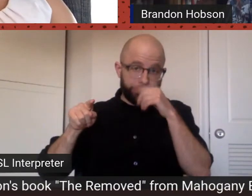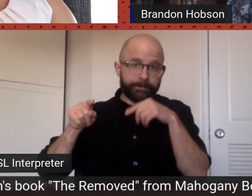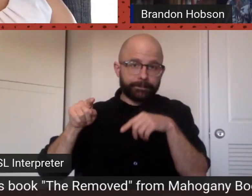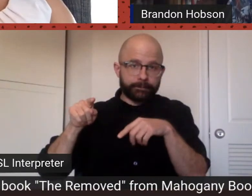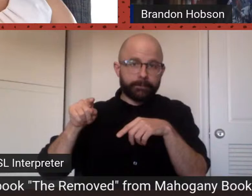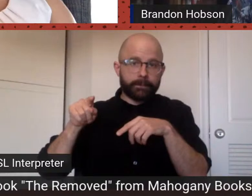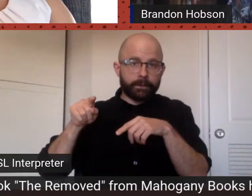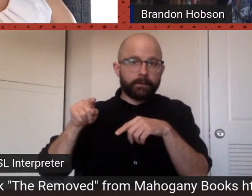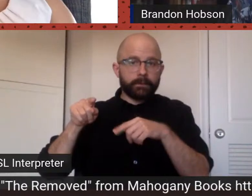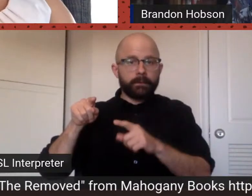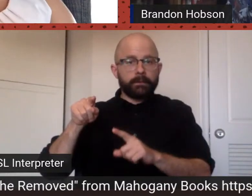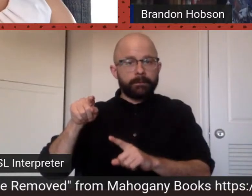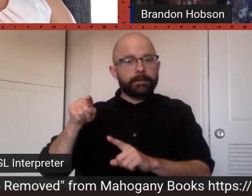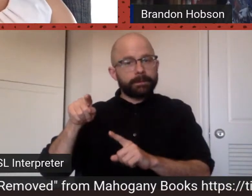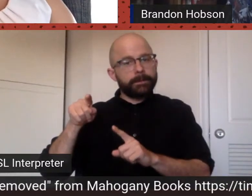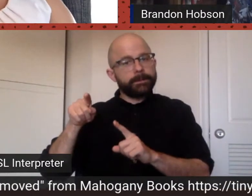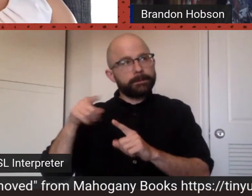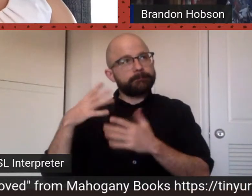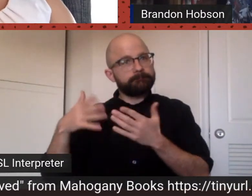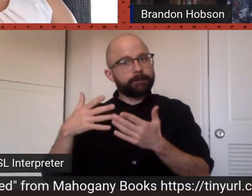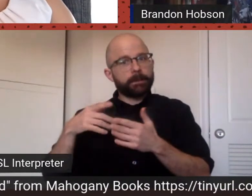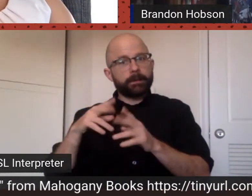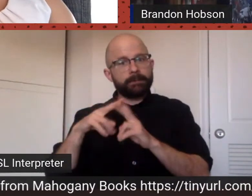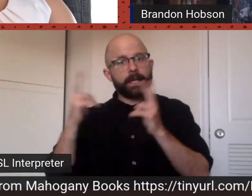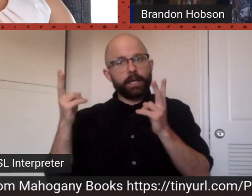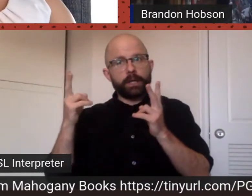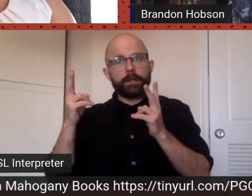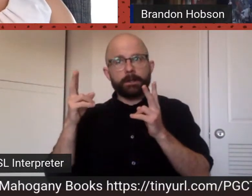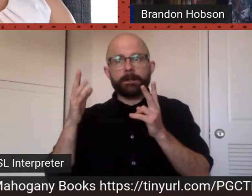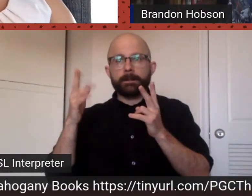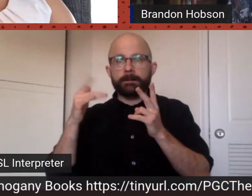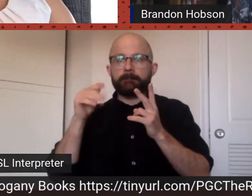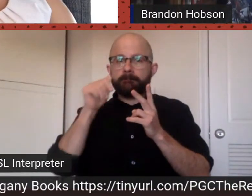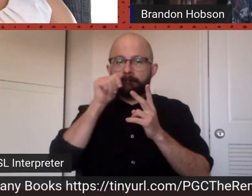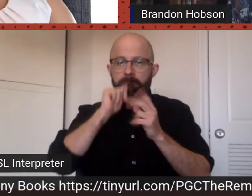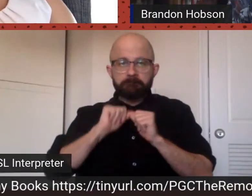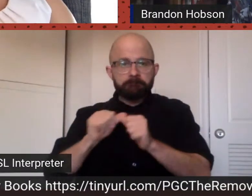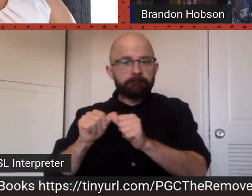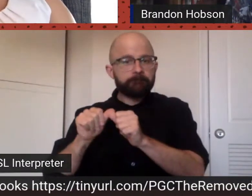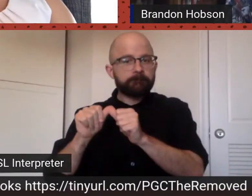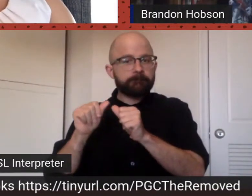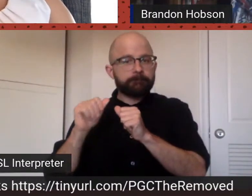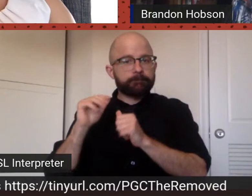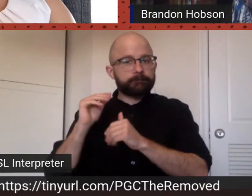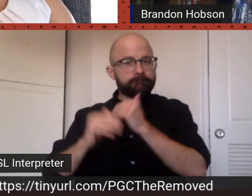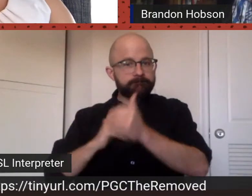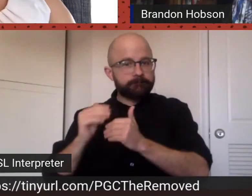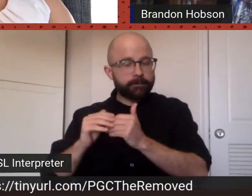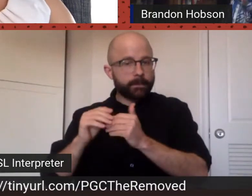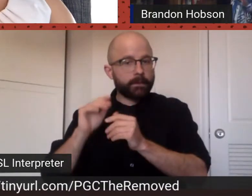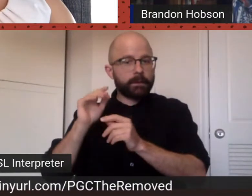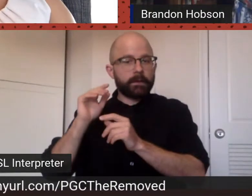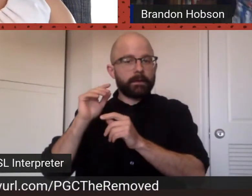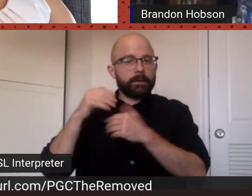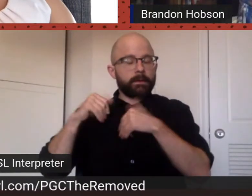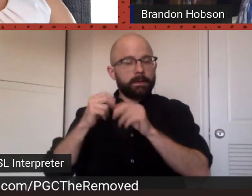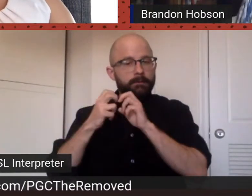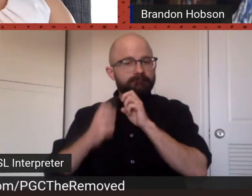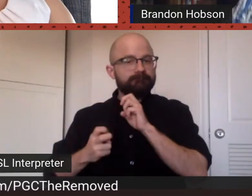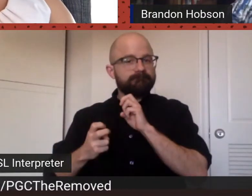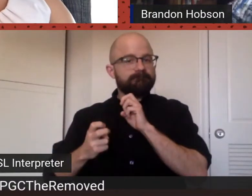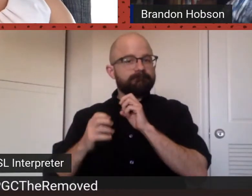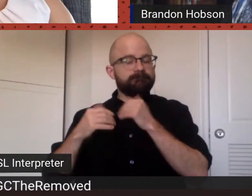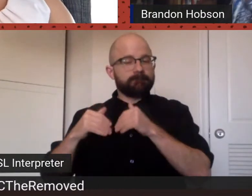are very, the resilience and is astounding. And I was just really